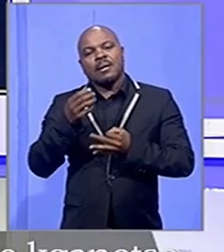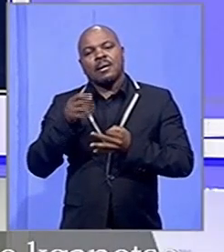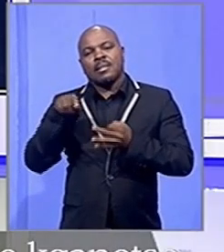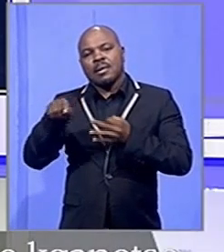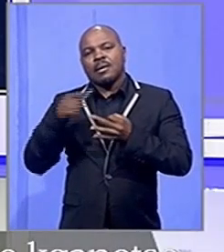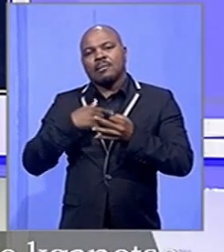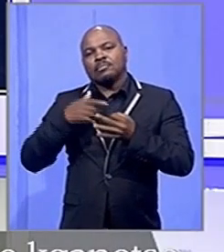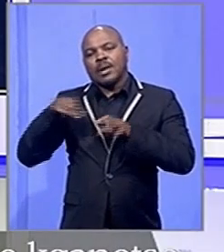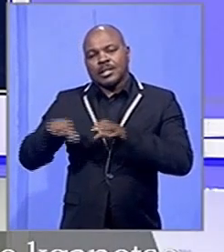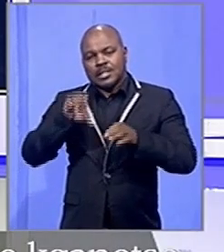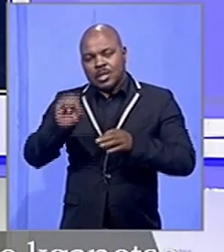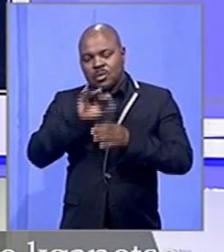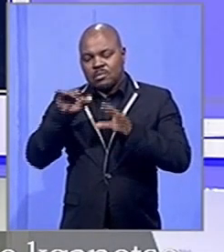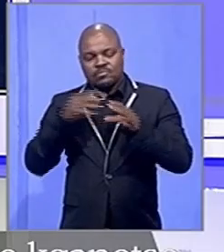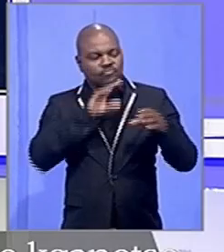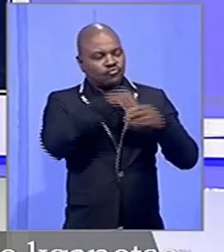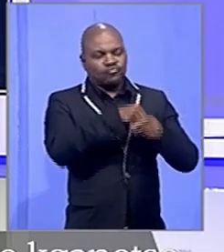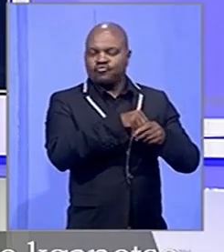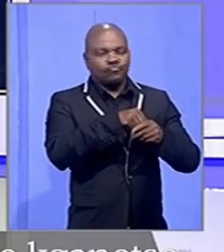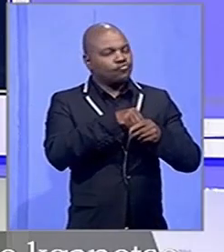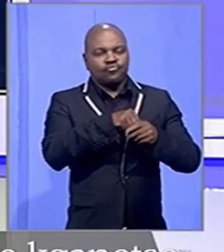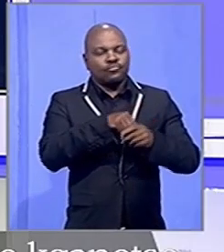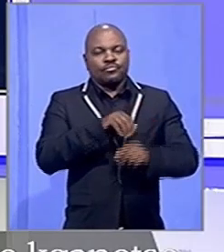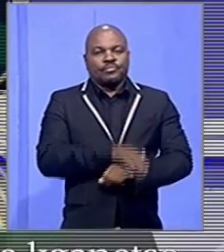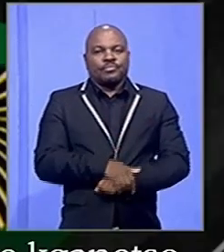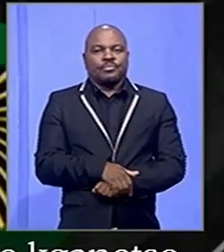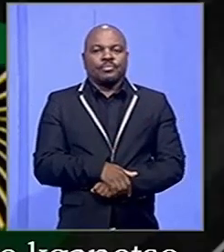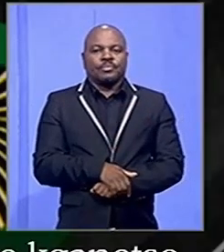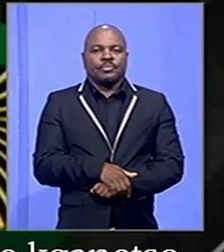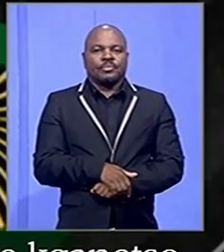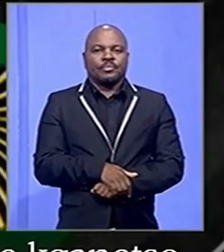ya puso tshwaraganelo.